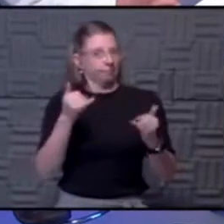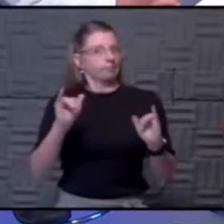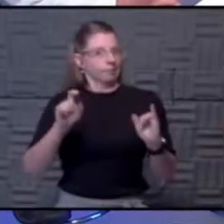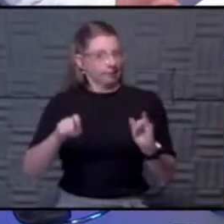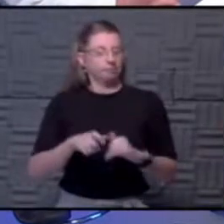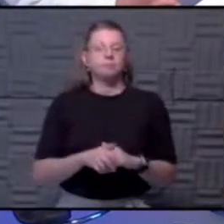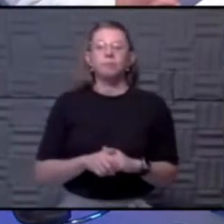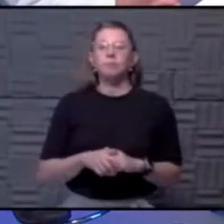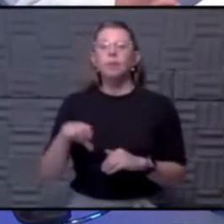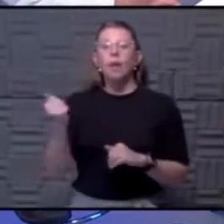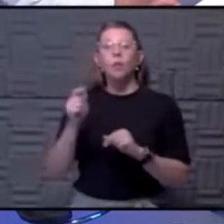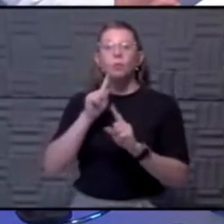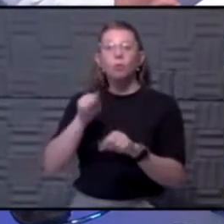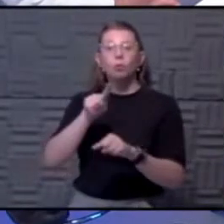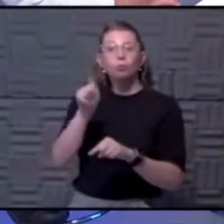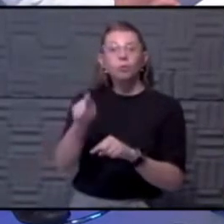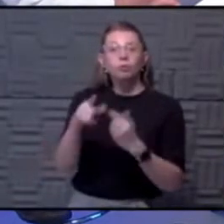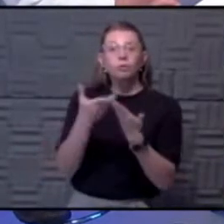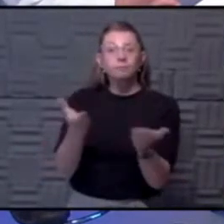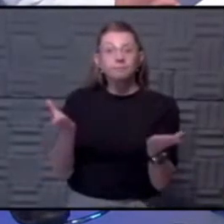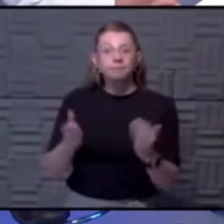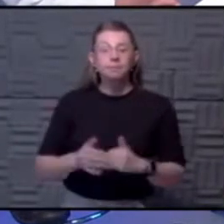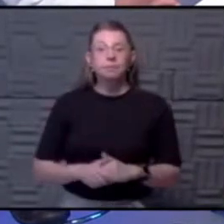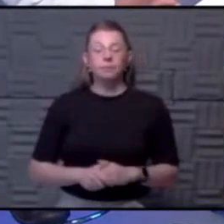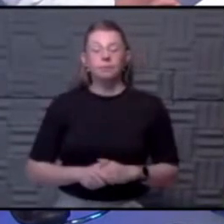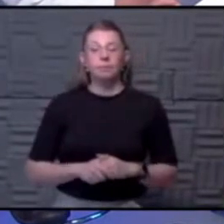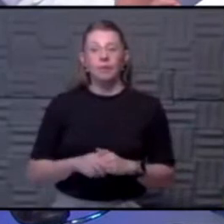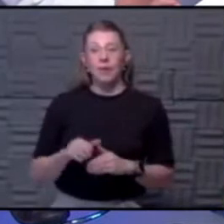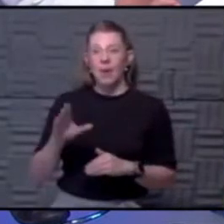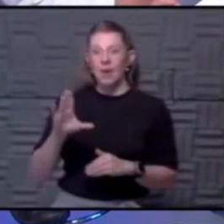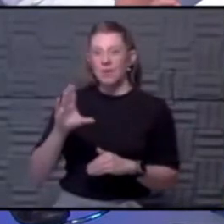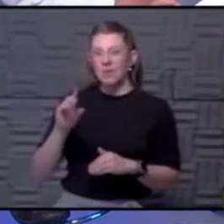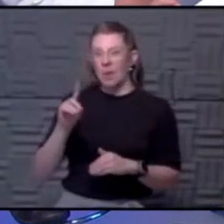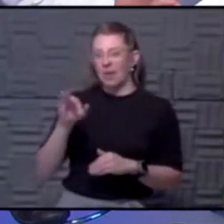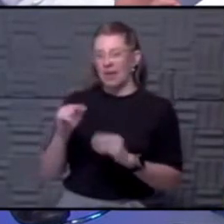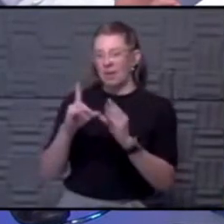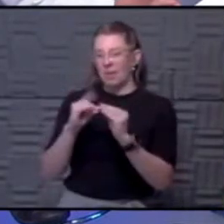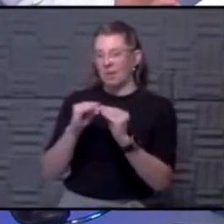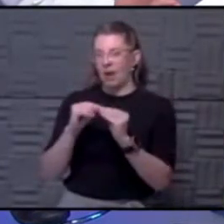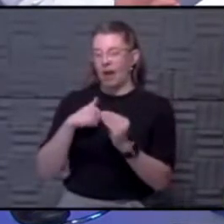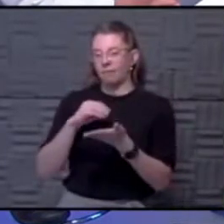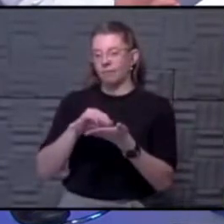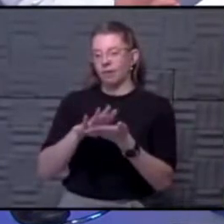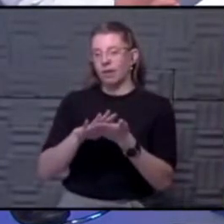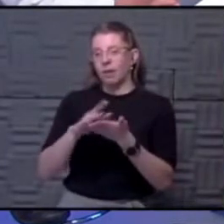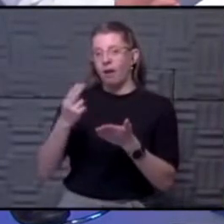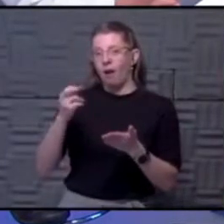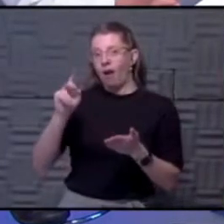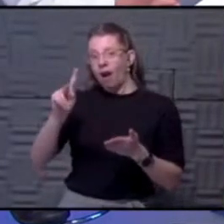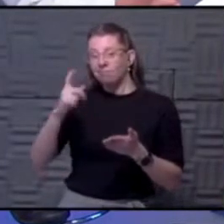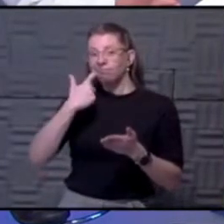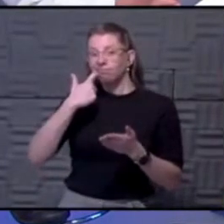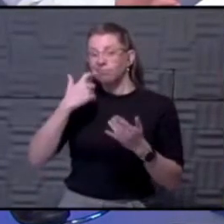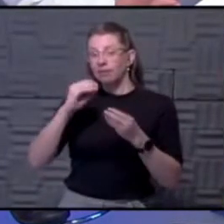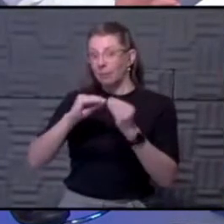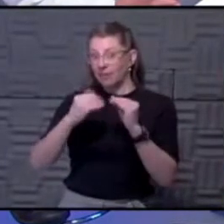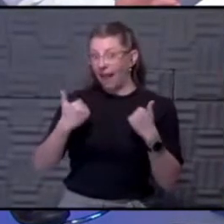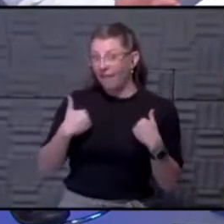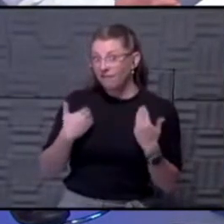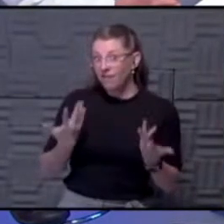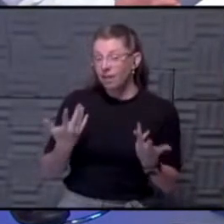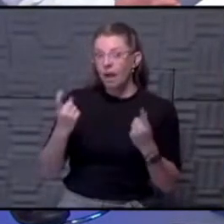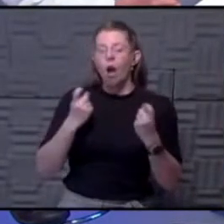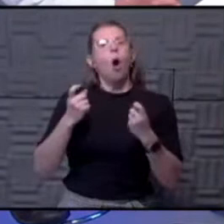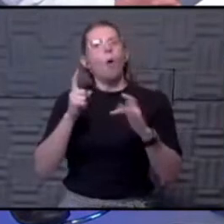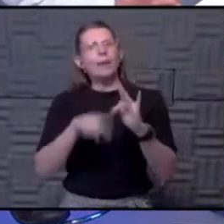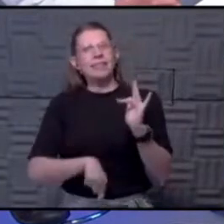All right, other reporter questions. I have to ask because they make me write it down every day. Hawk, do you have the latest numbers? I do. Oh, yeah, I